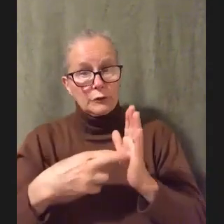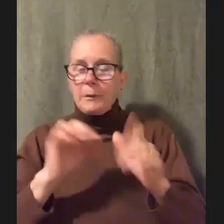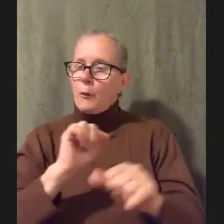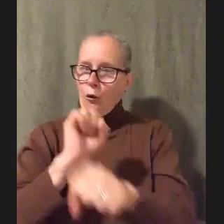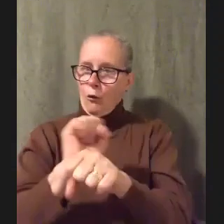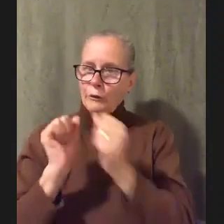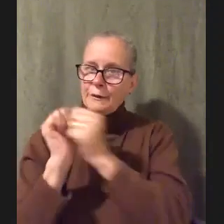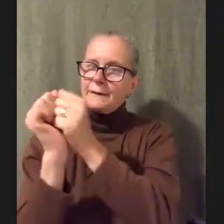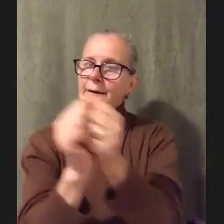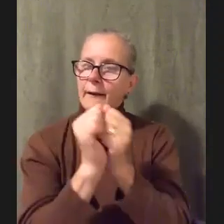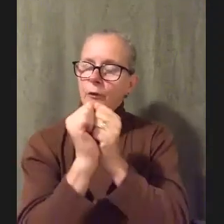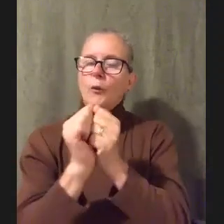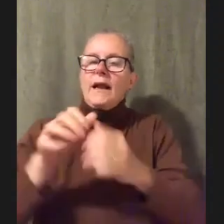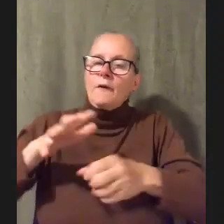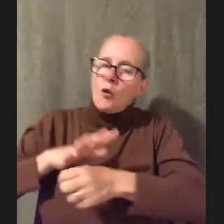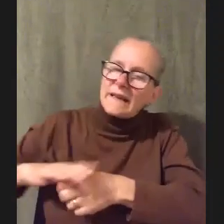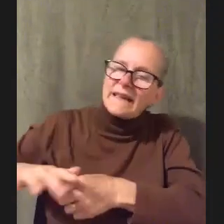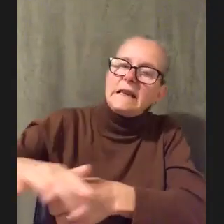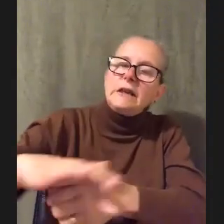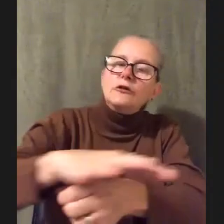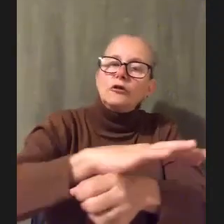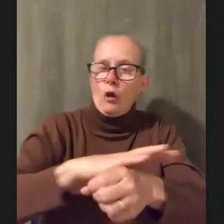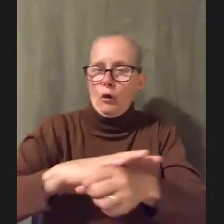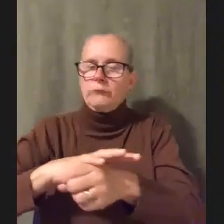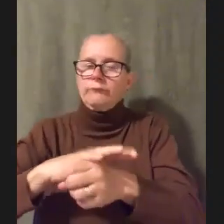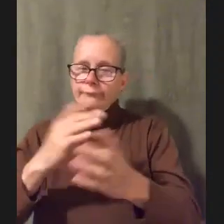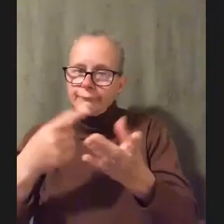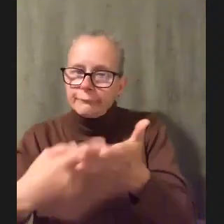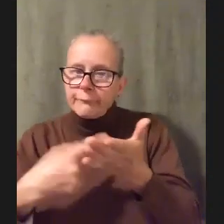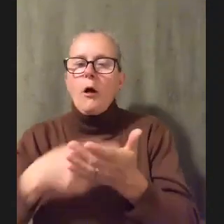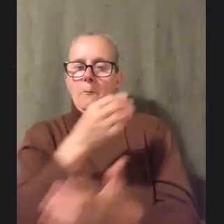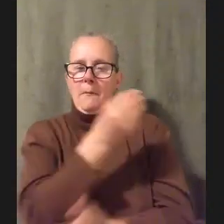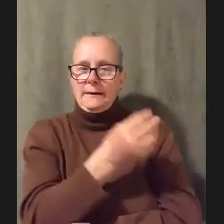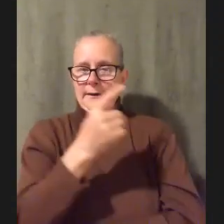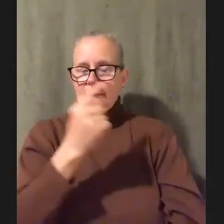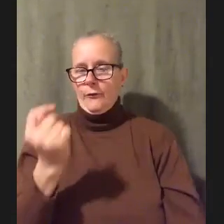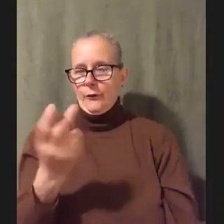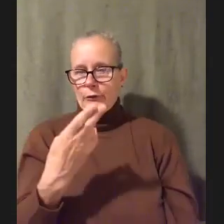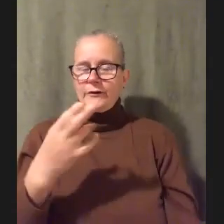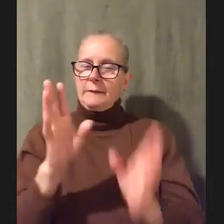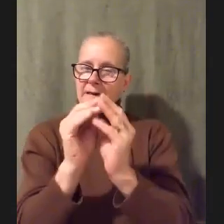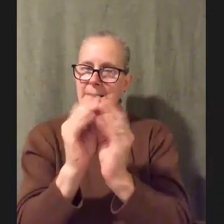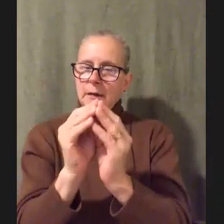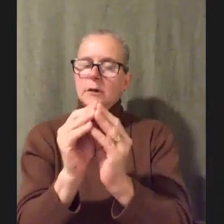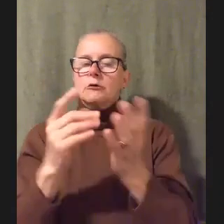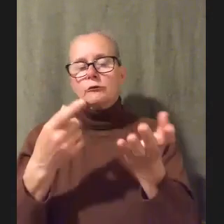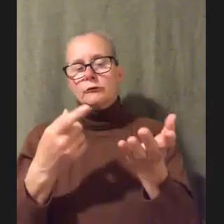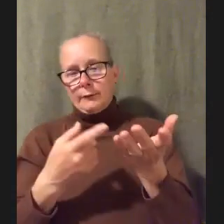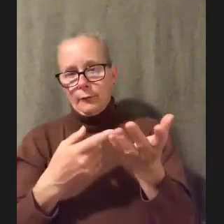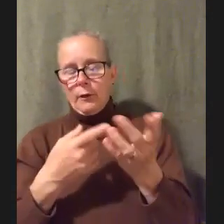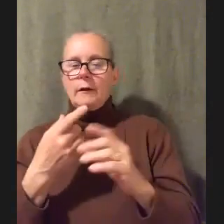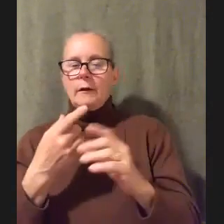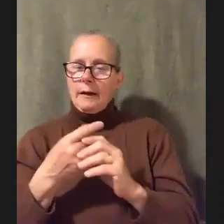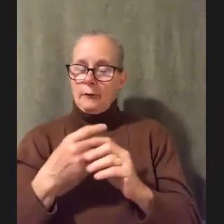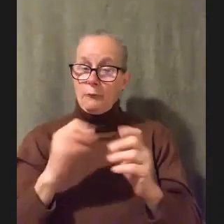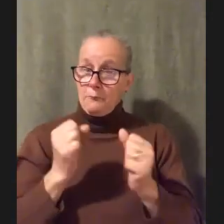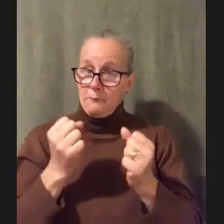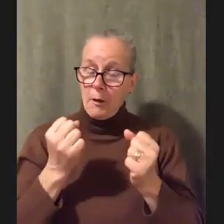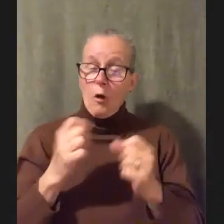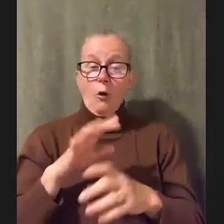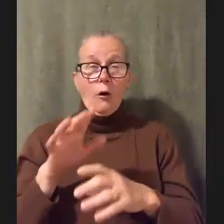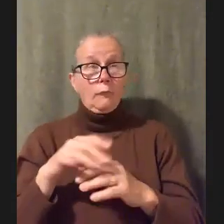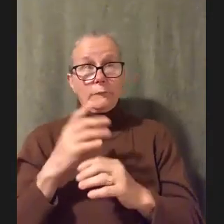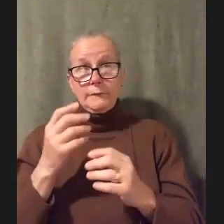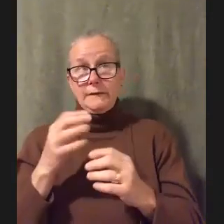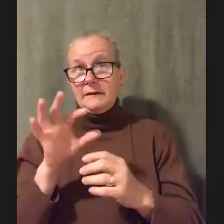is a regional forum. We speak Mondays and Thursdays. That's with the state, several counties, over 90 cities, and we all